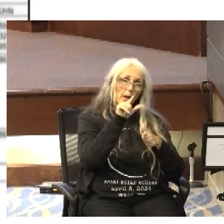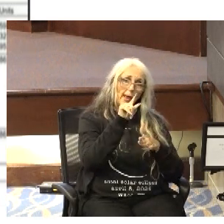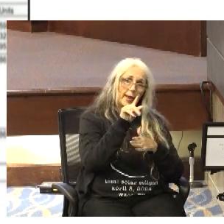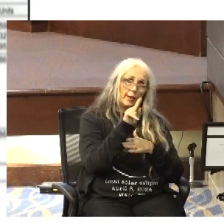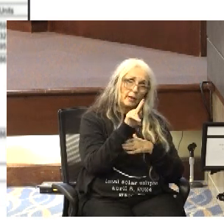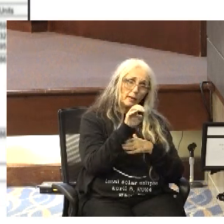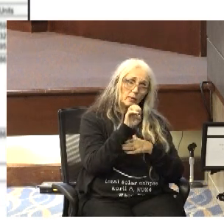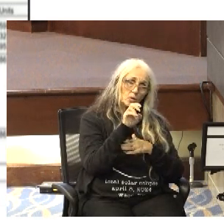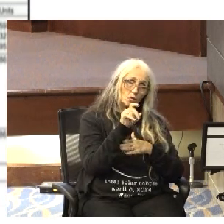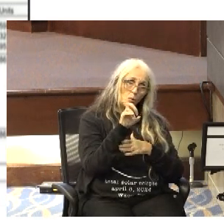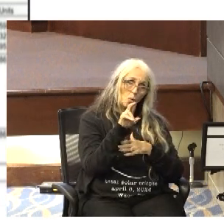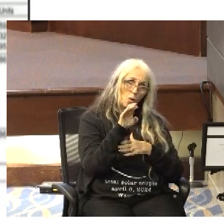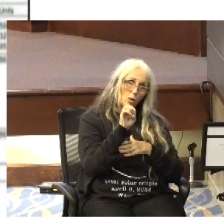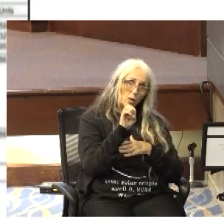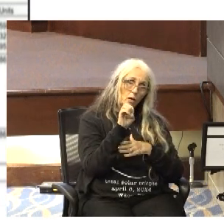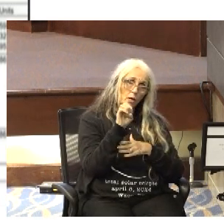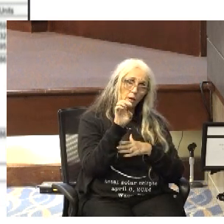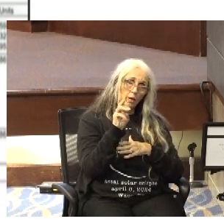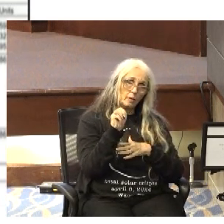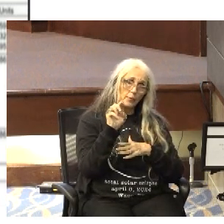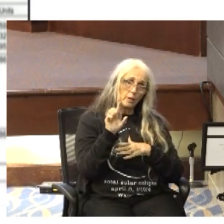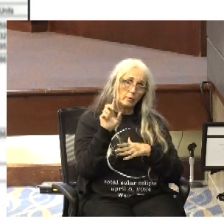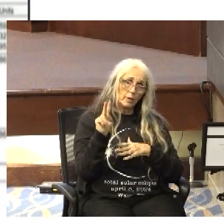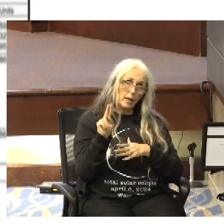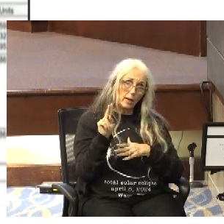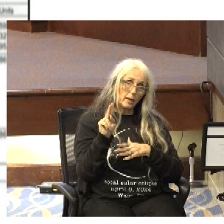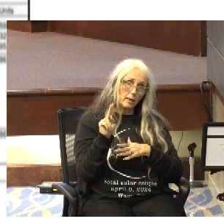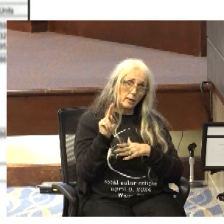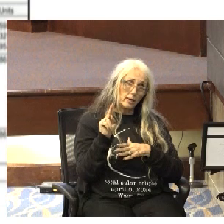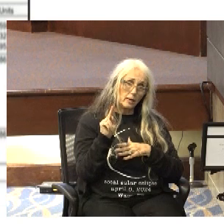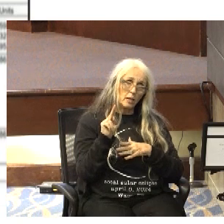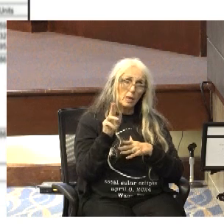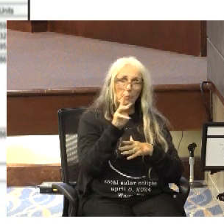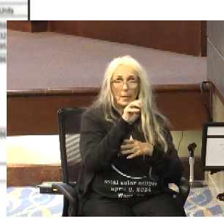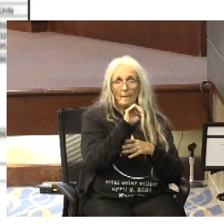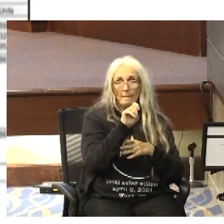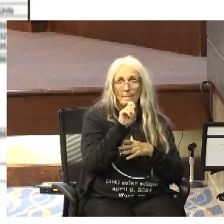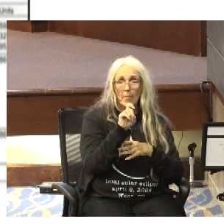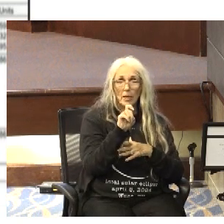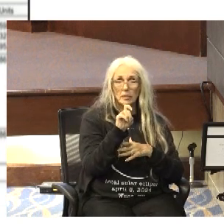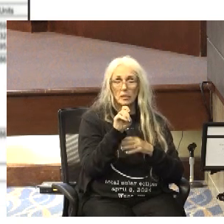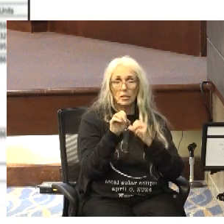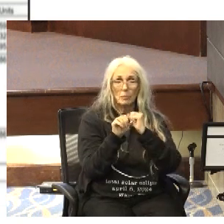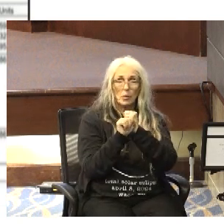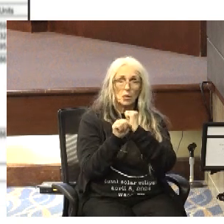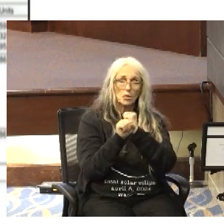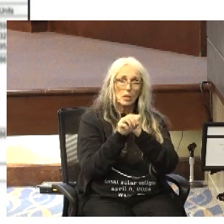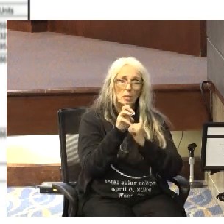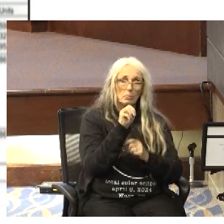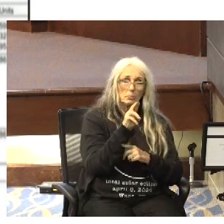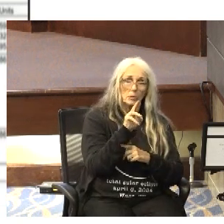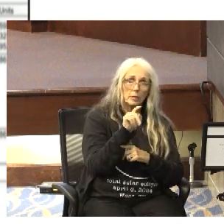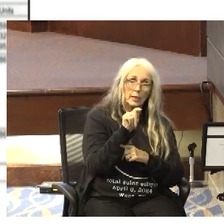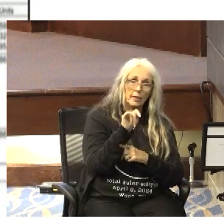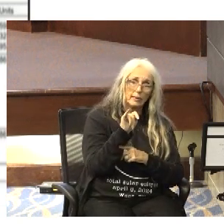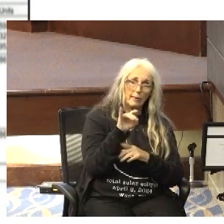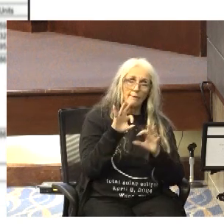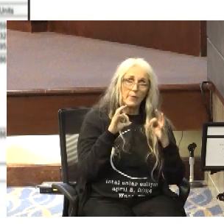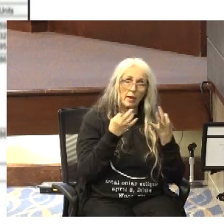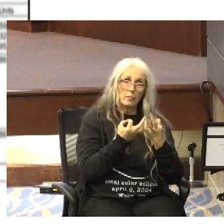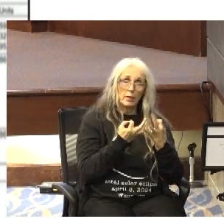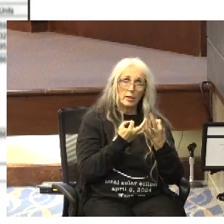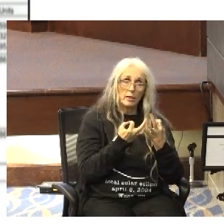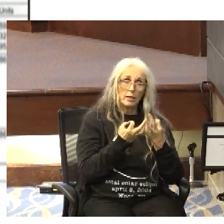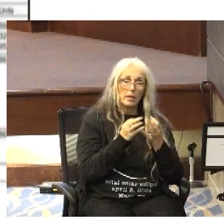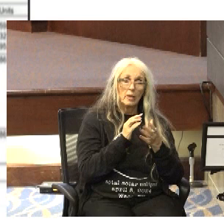and MLK, there'll be a mix of commercial and multifamily, and then in the heart of the track there'll be various